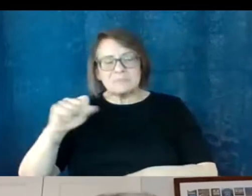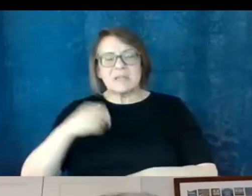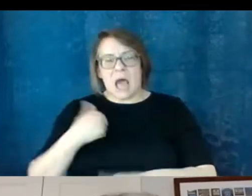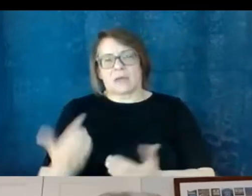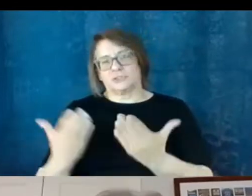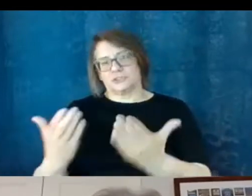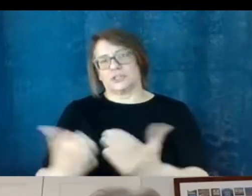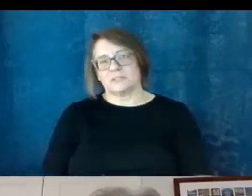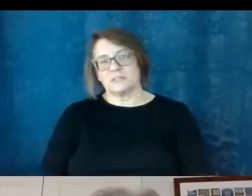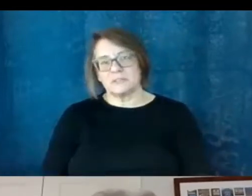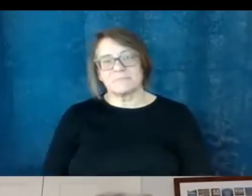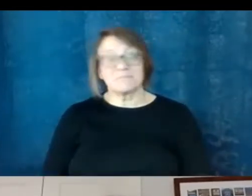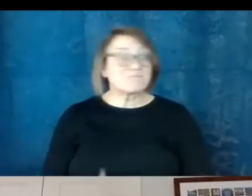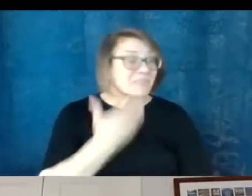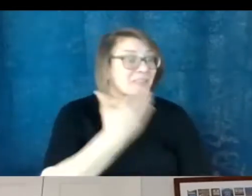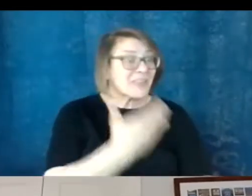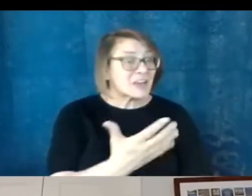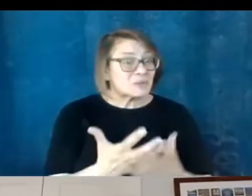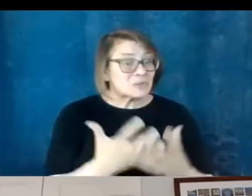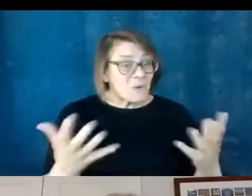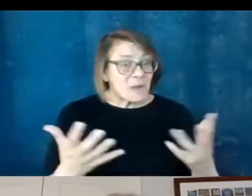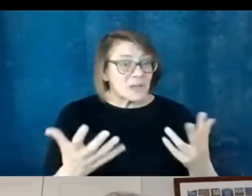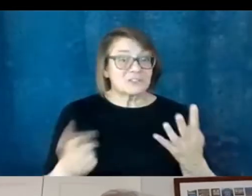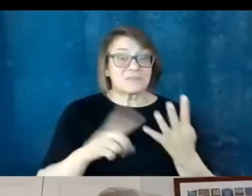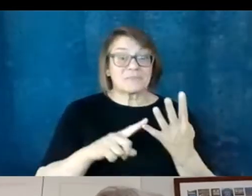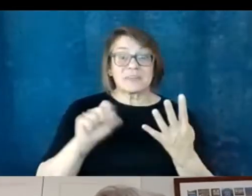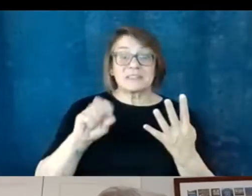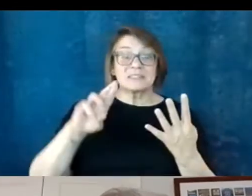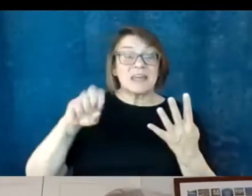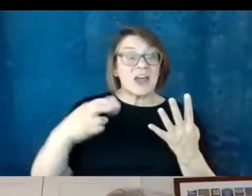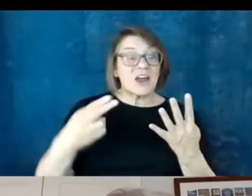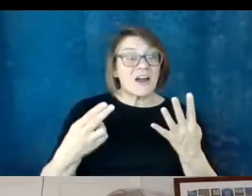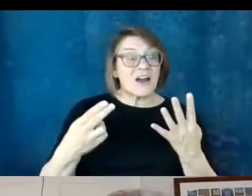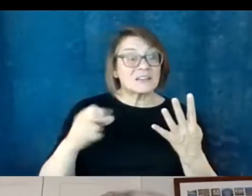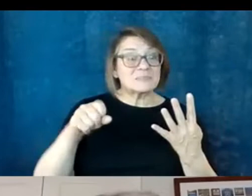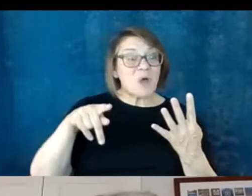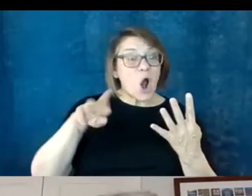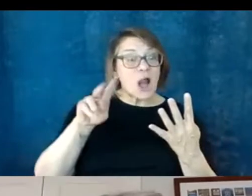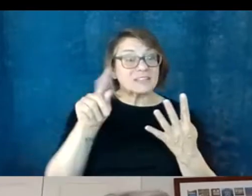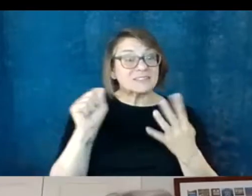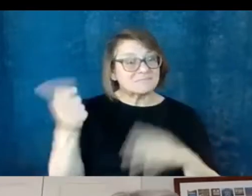suggest. Thank you so much. And Sara Sparks, on to you.